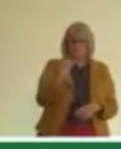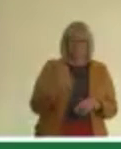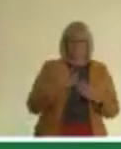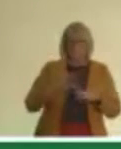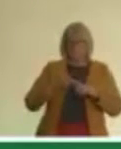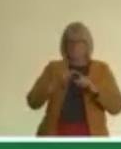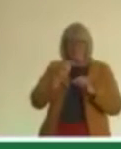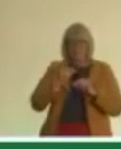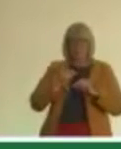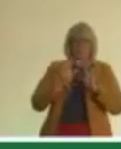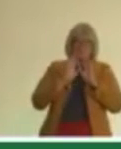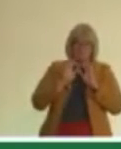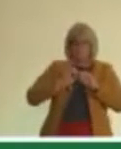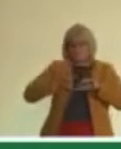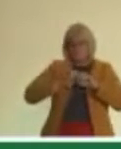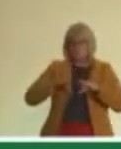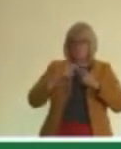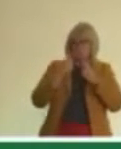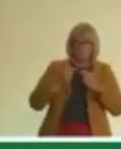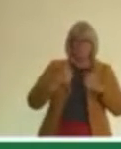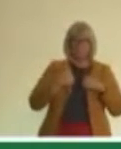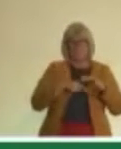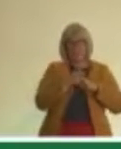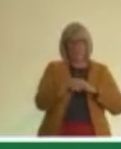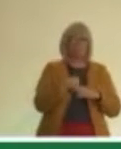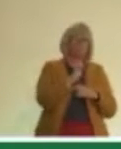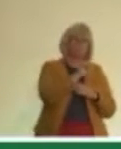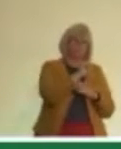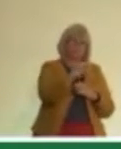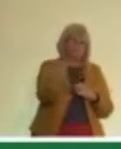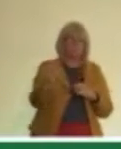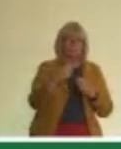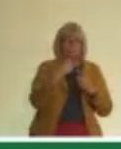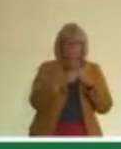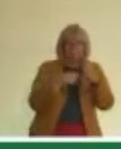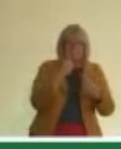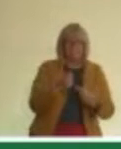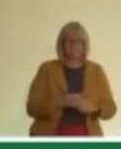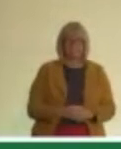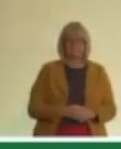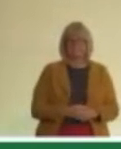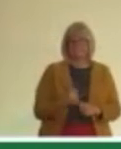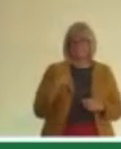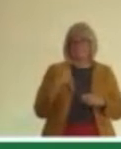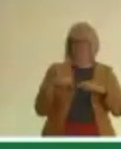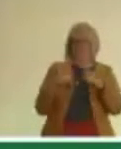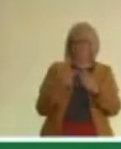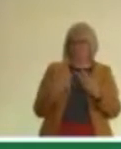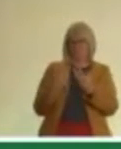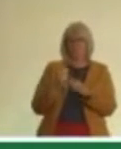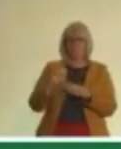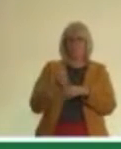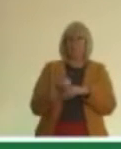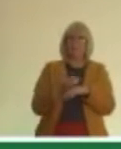canvassing. And when I went to visit him, he took me to his local Bangladeshi community centre. I heard directly from people who